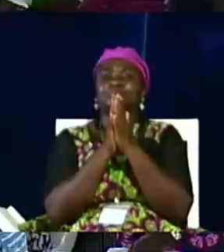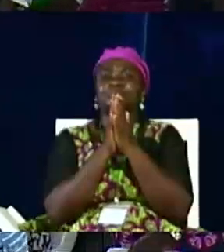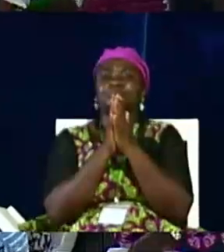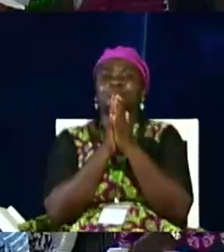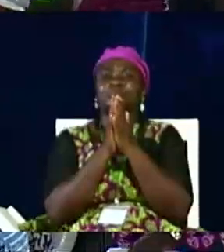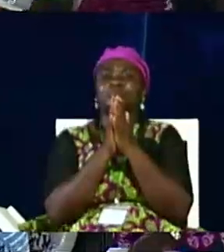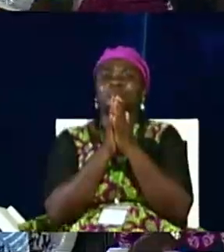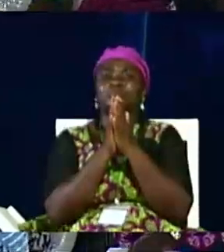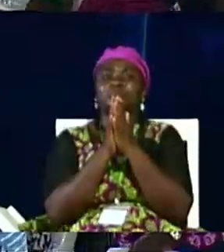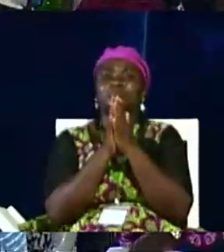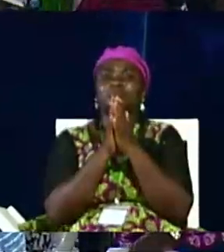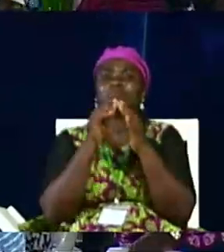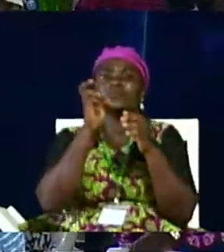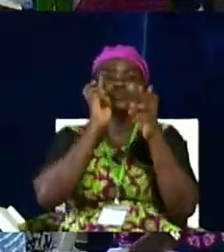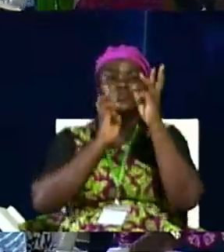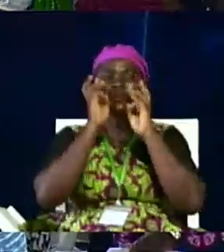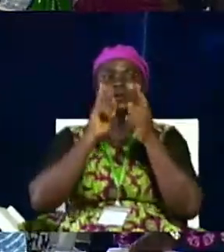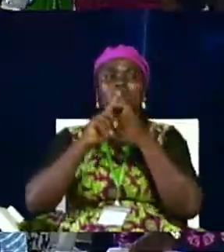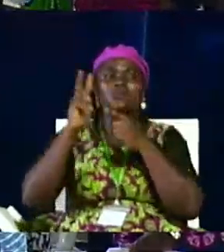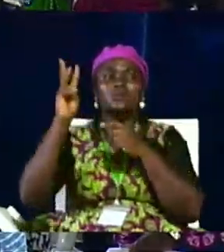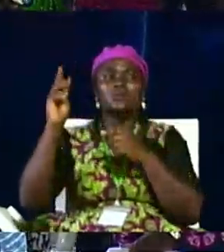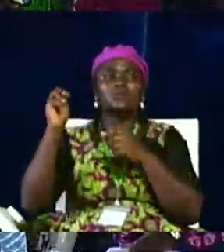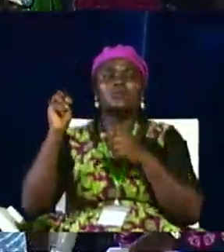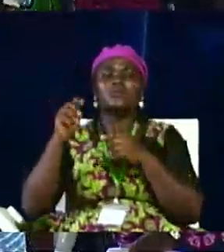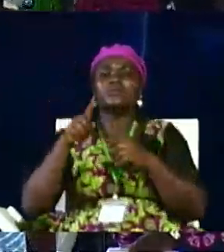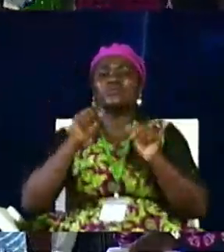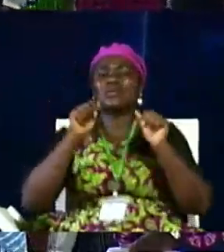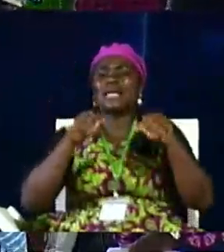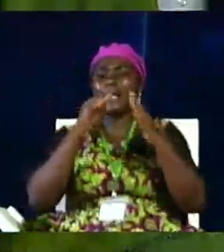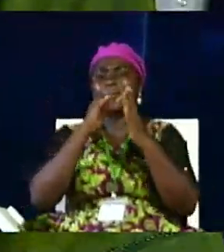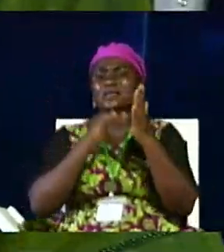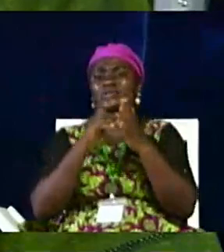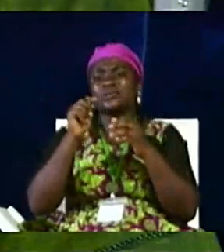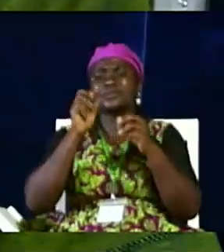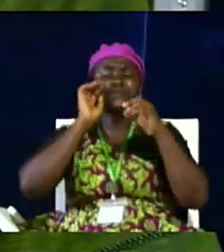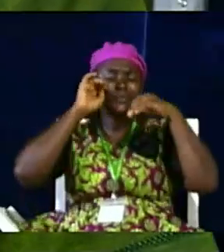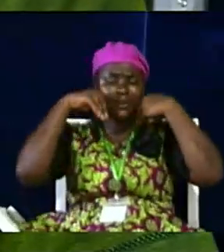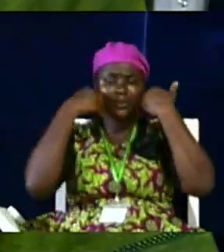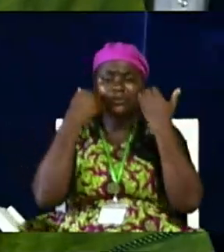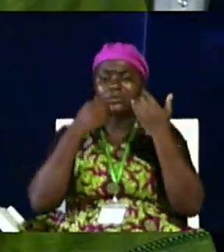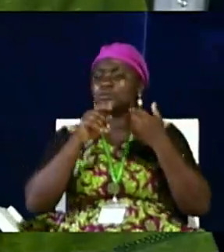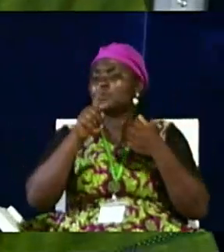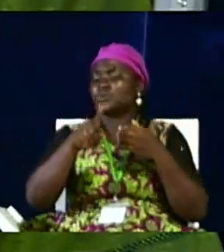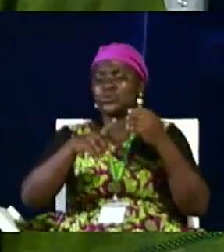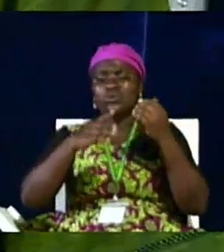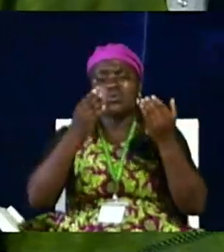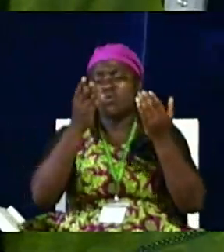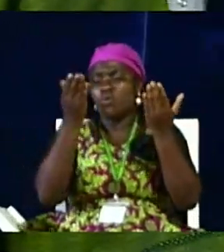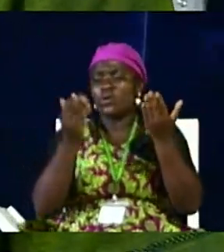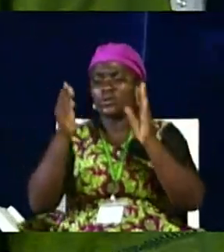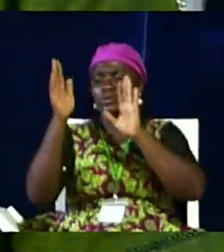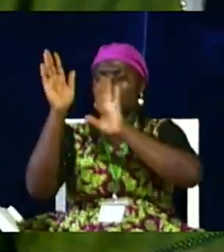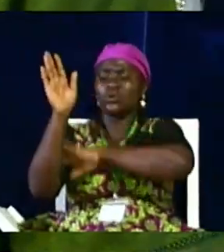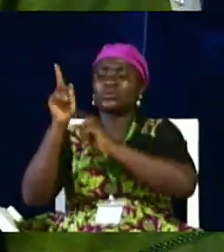Cry unto him. You can mention the reproaches you want him to deal with in your life.